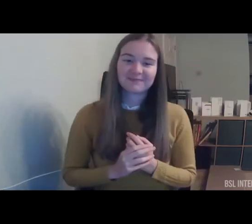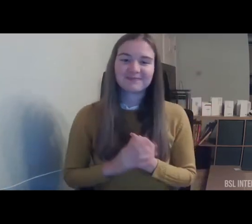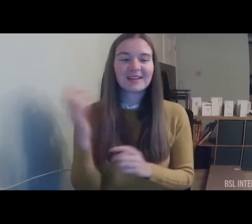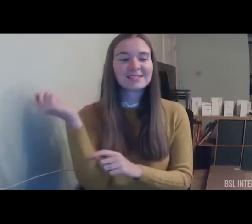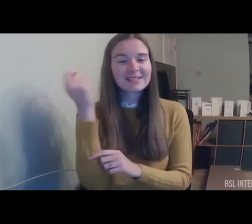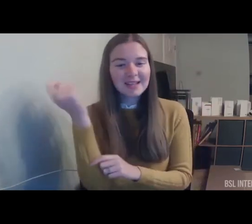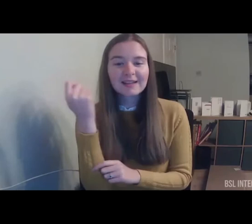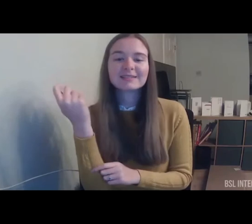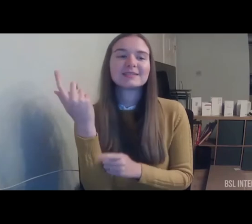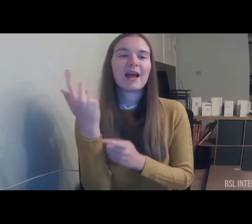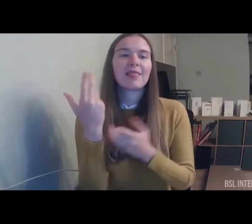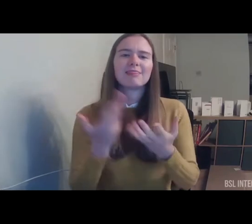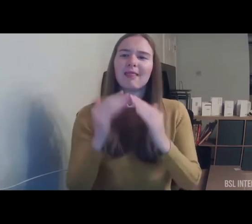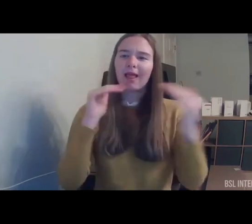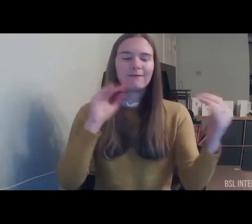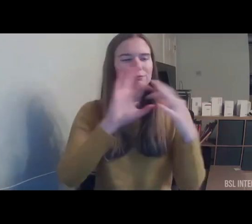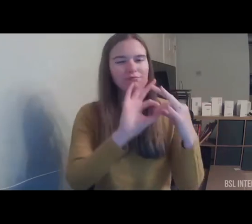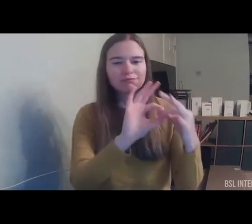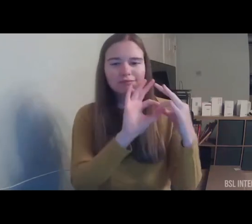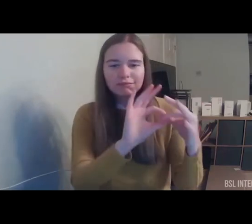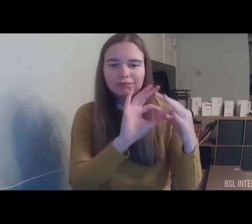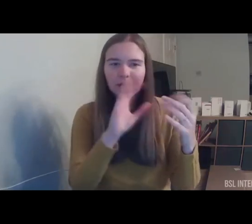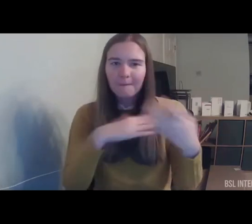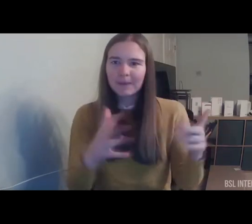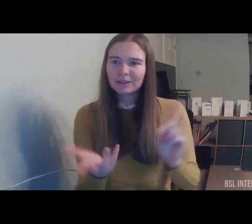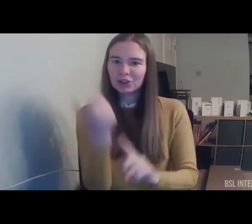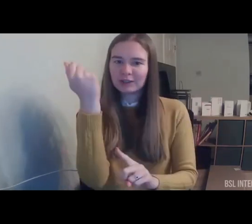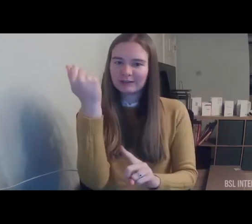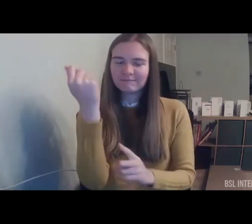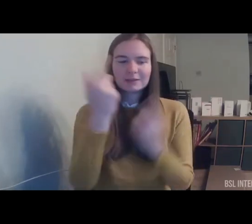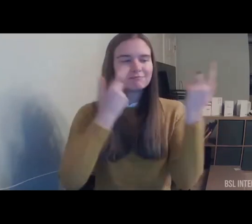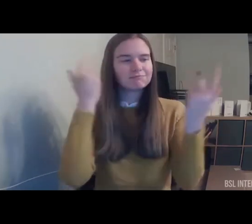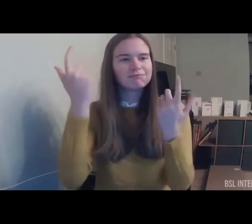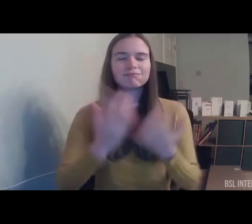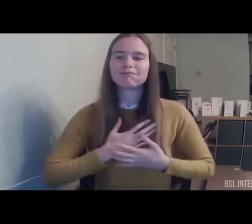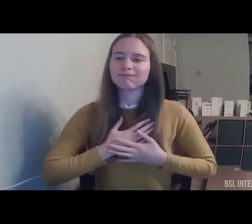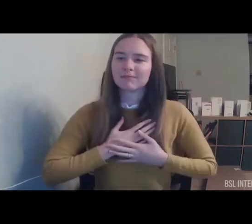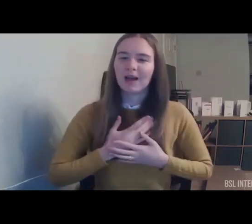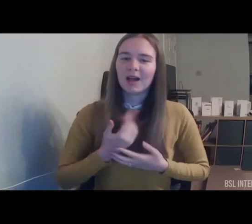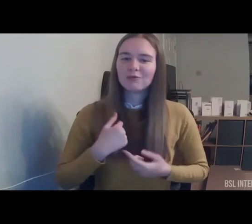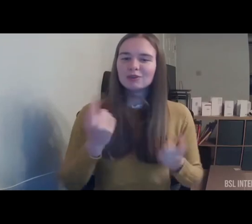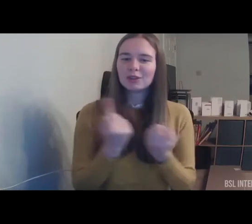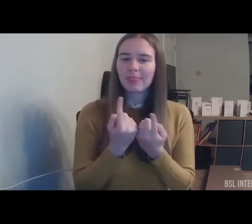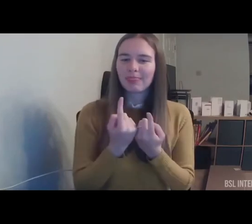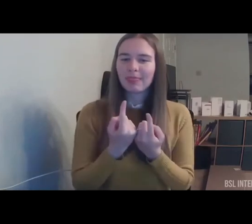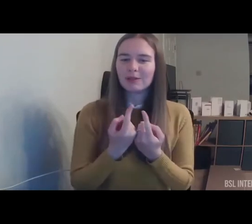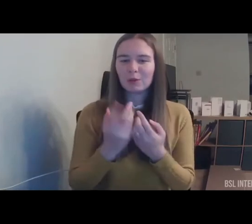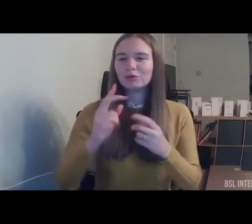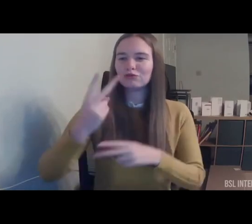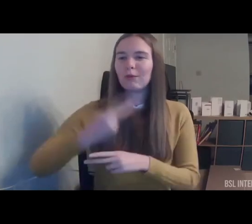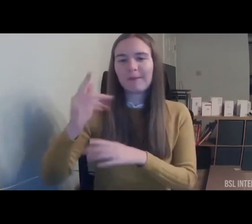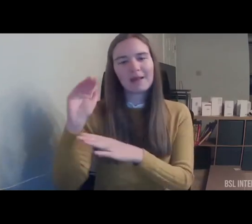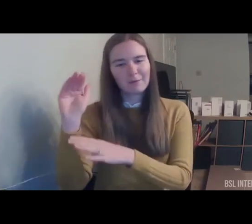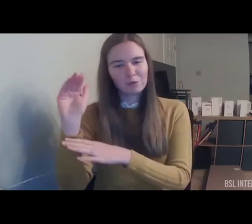the level of engagement, though, as this has achieved is inspiring and it's certainly something that we are keen to repeat in the future and